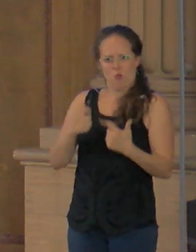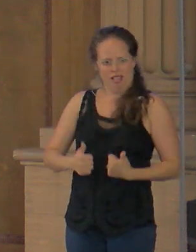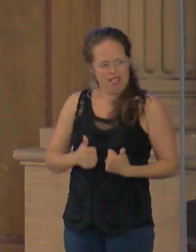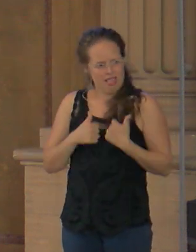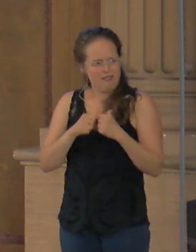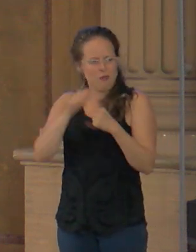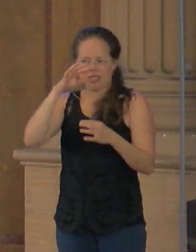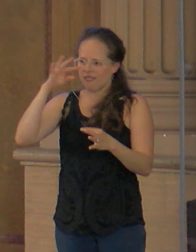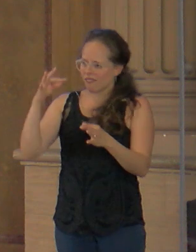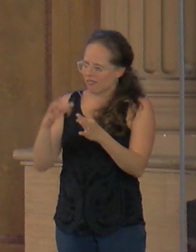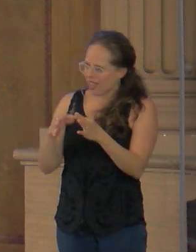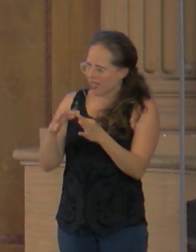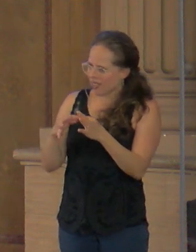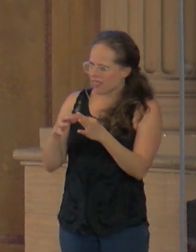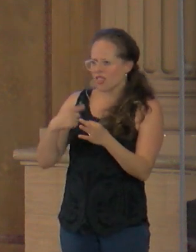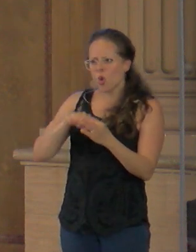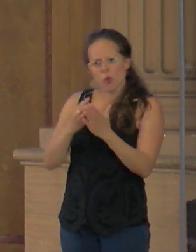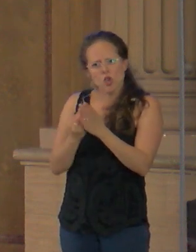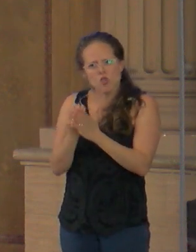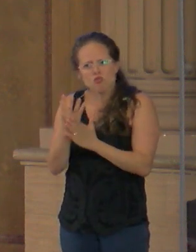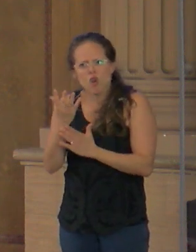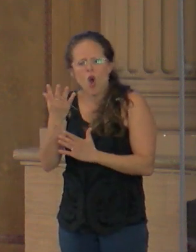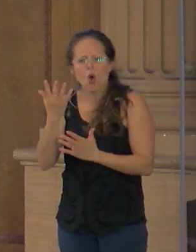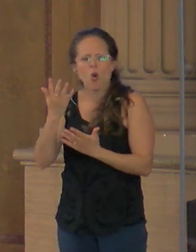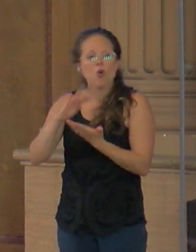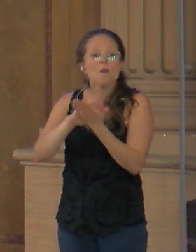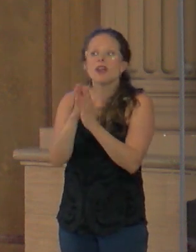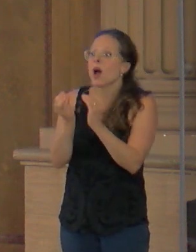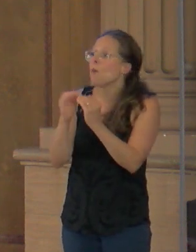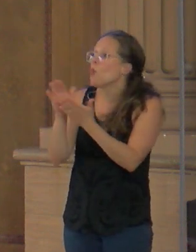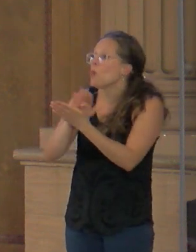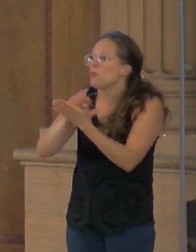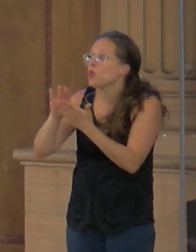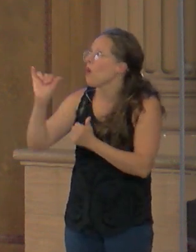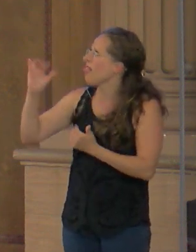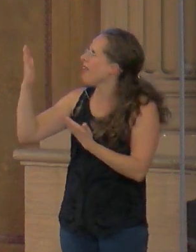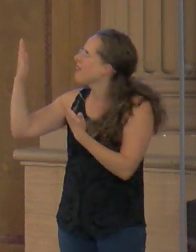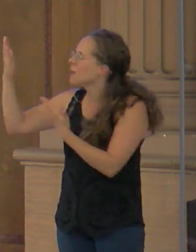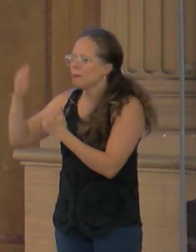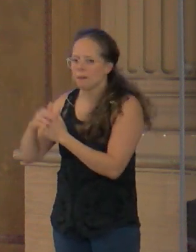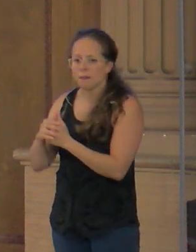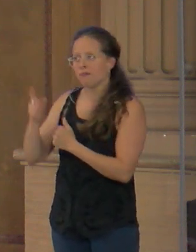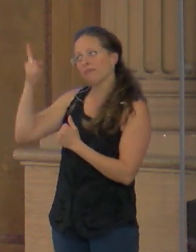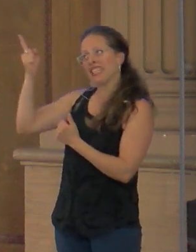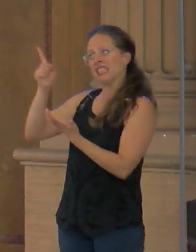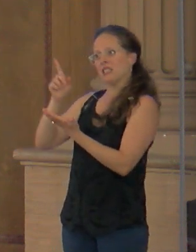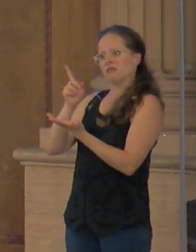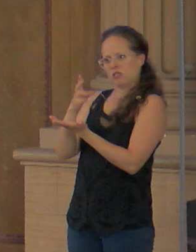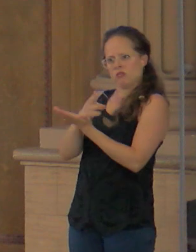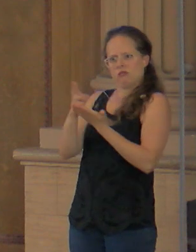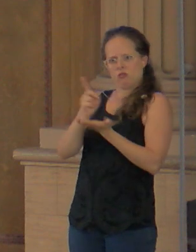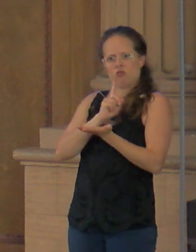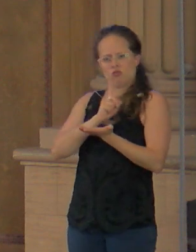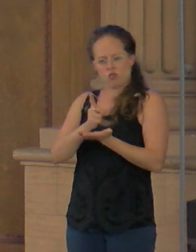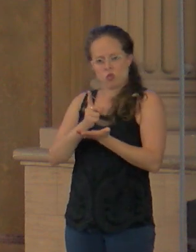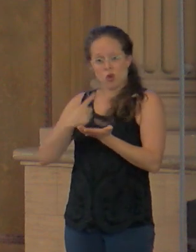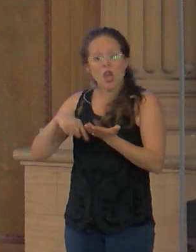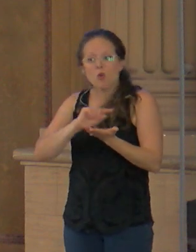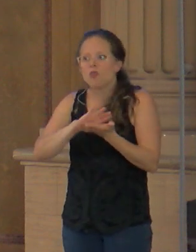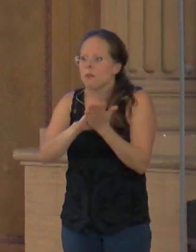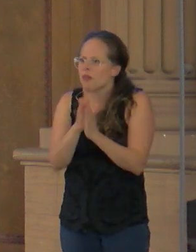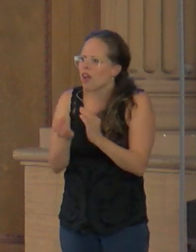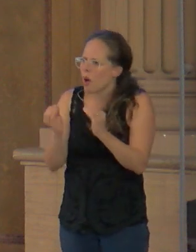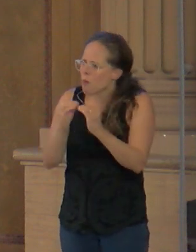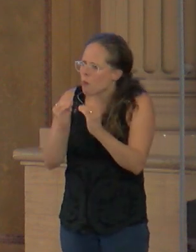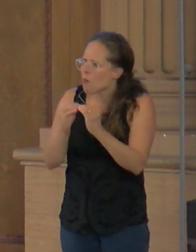and we grow in practical purity. God is perfectly true, and we grow in truthfulness. We don't ever reach